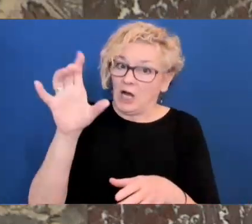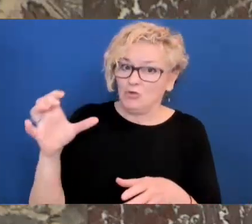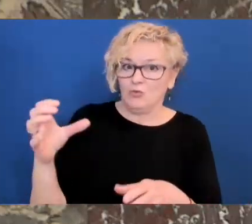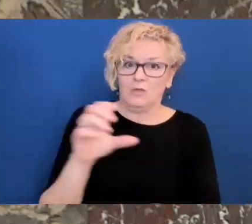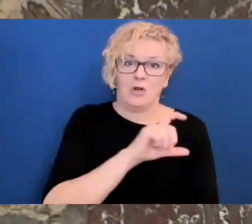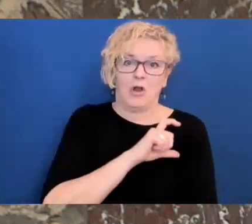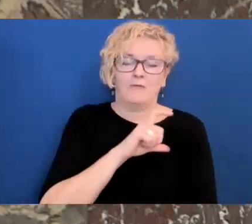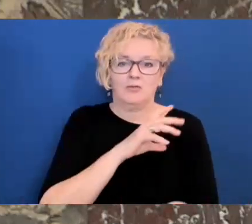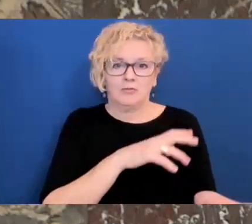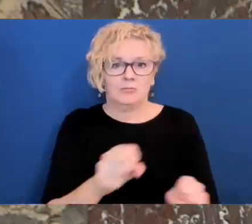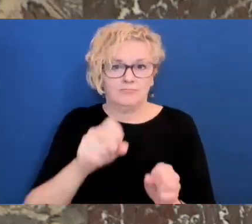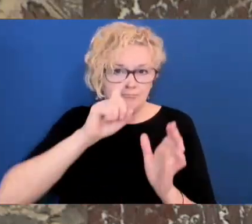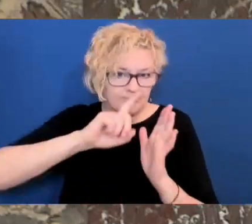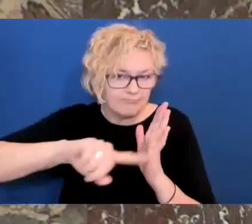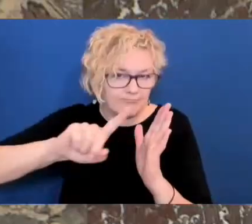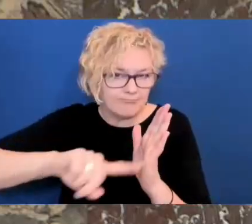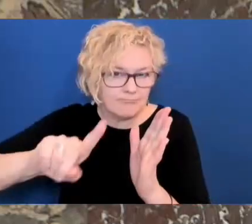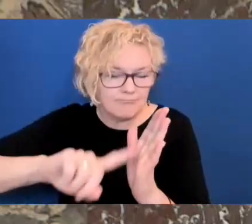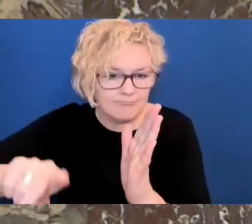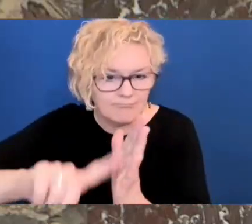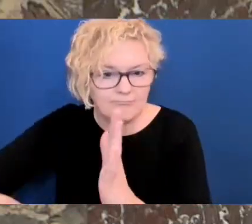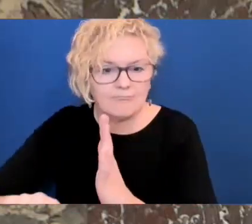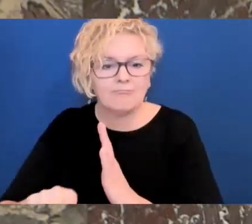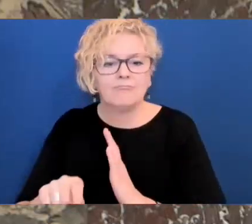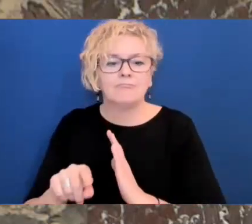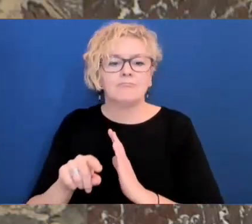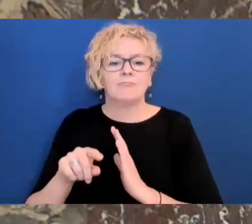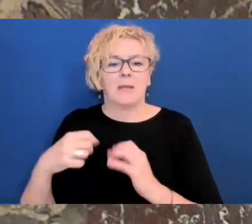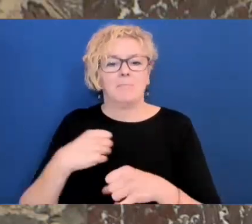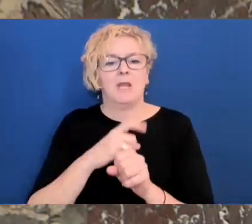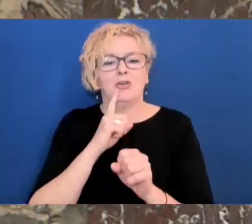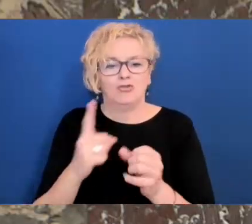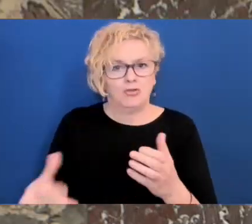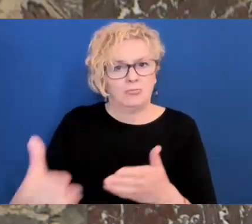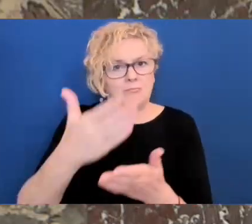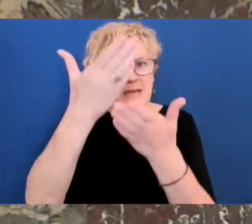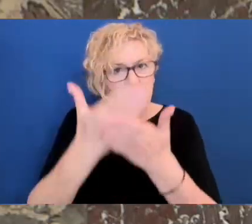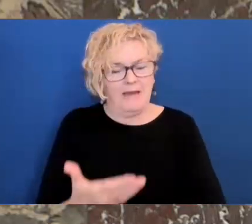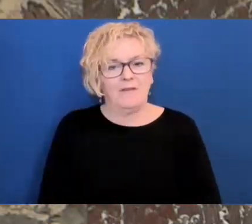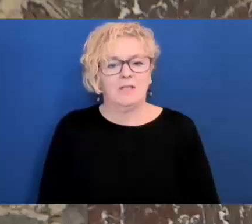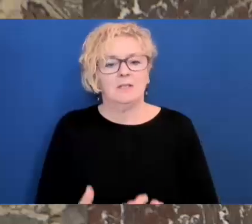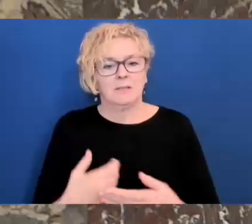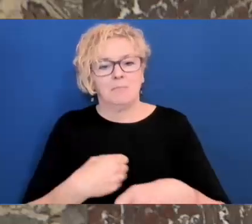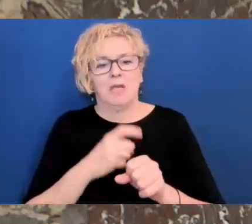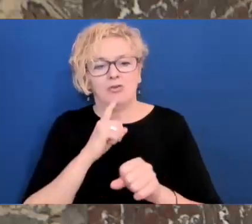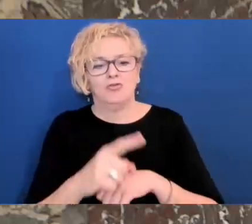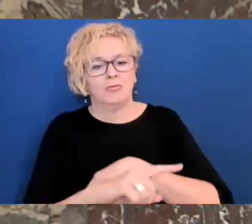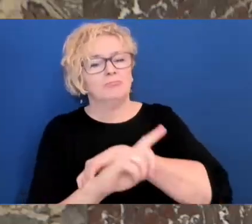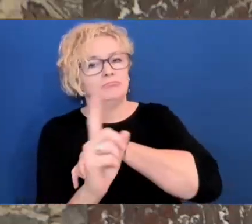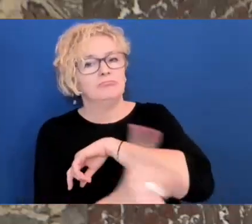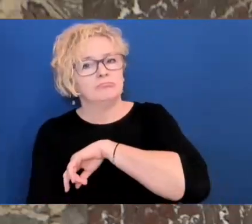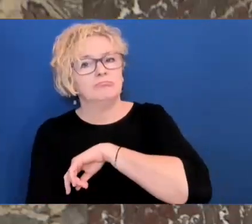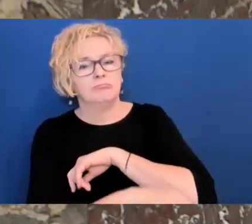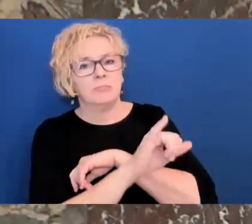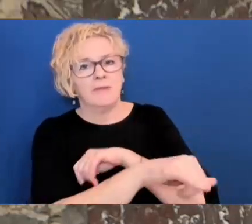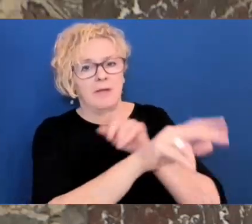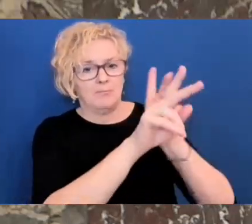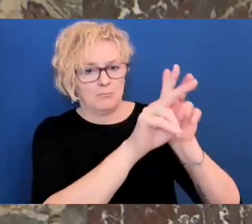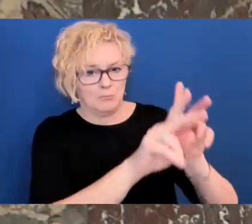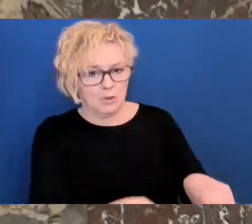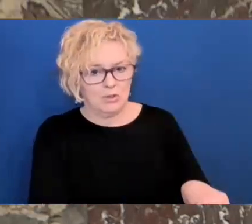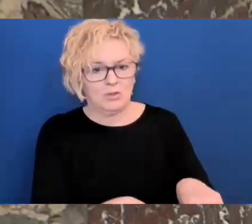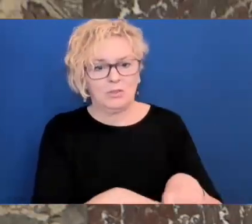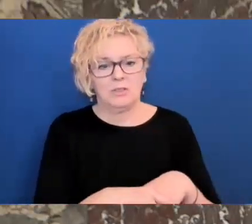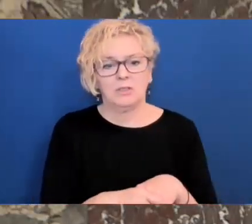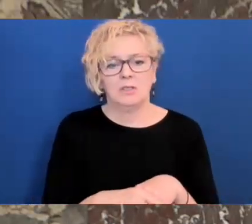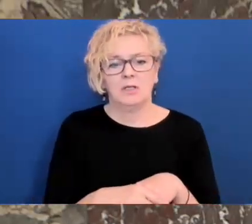this man for the heinous crime that he committed against our community. We're limited in what we can release without compromising that investigation.